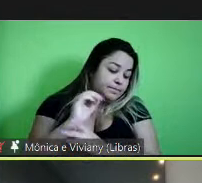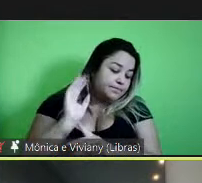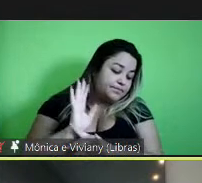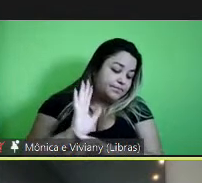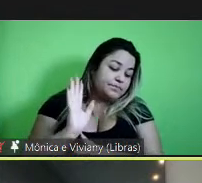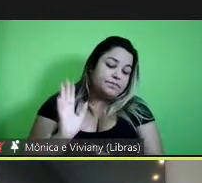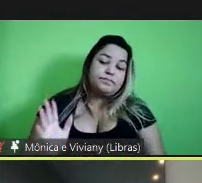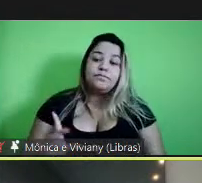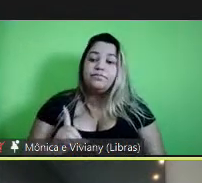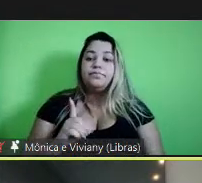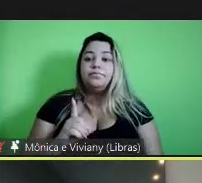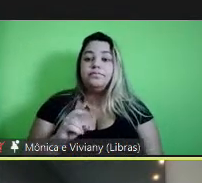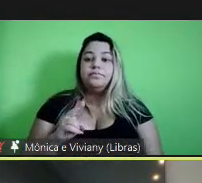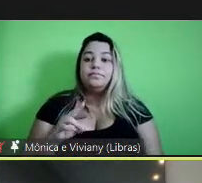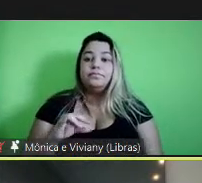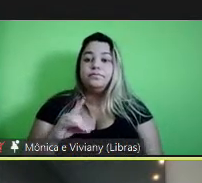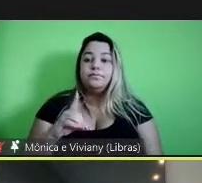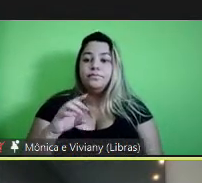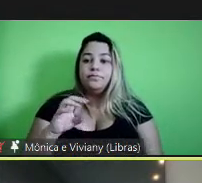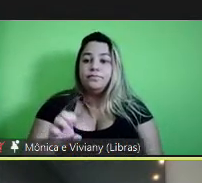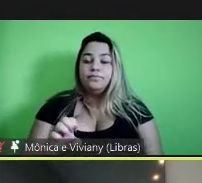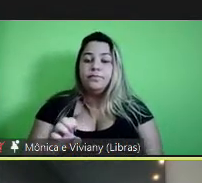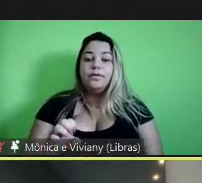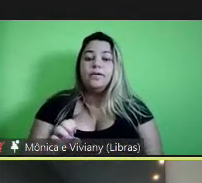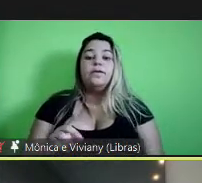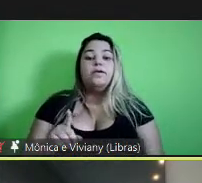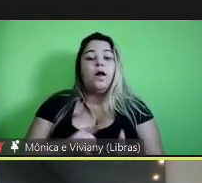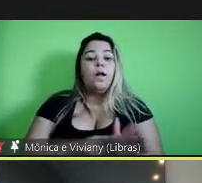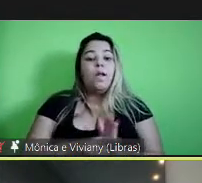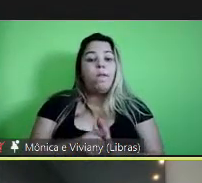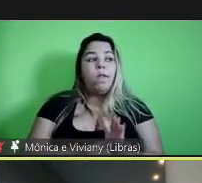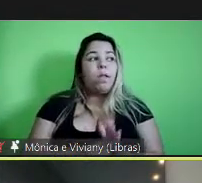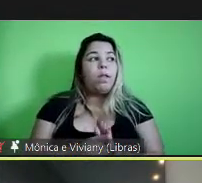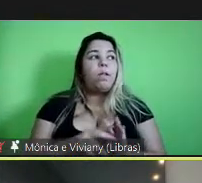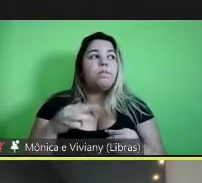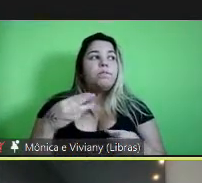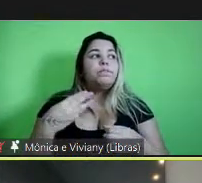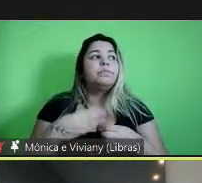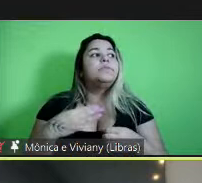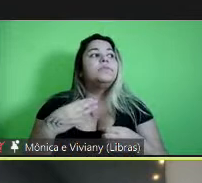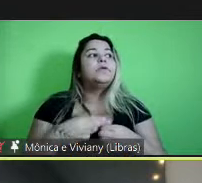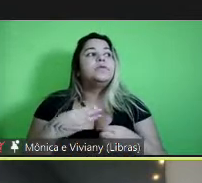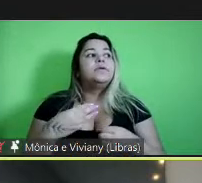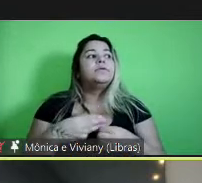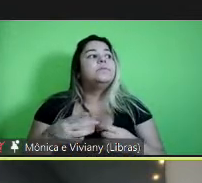support and disclose the researchers in the municipality.